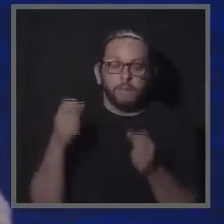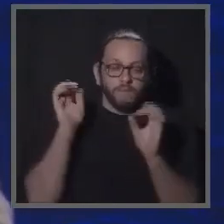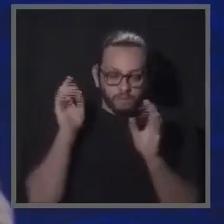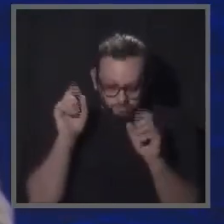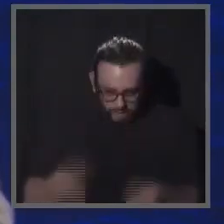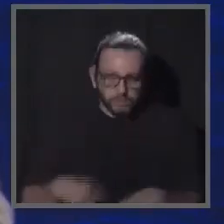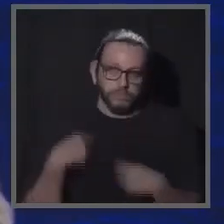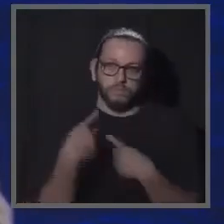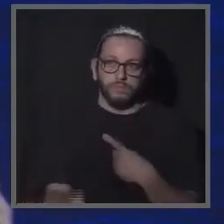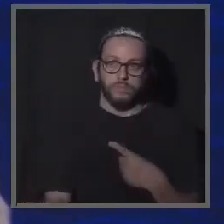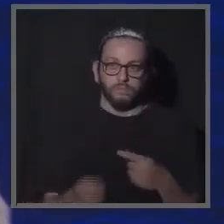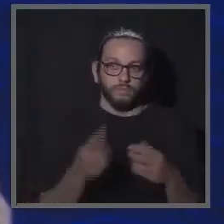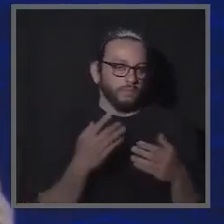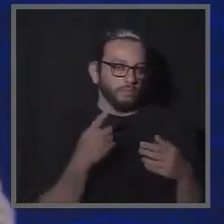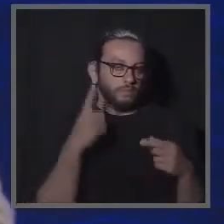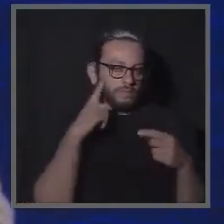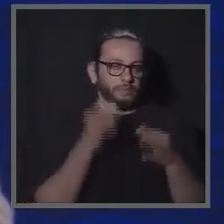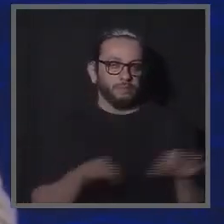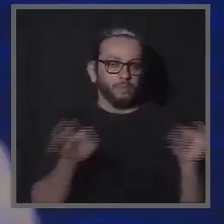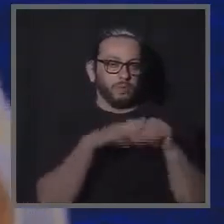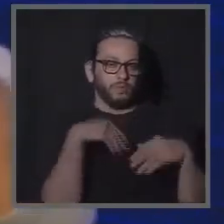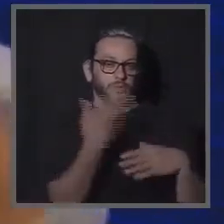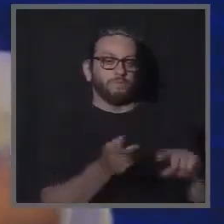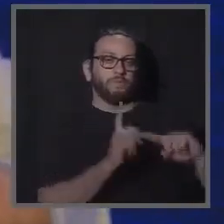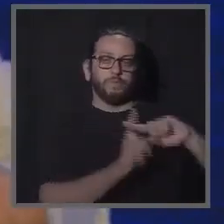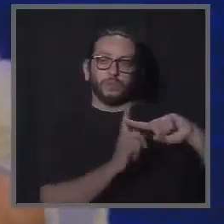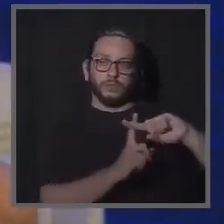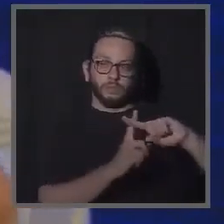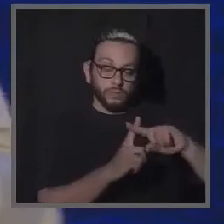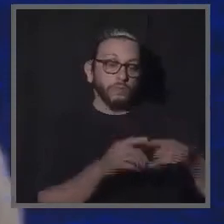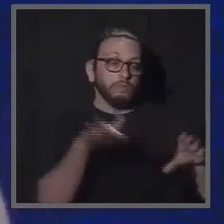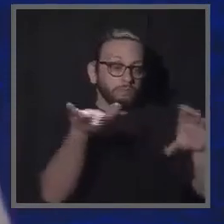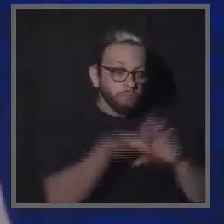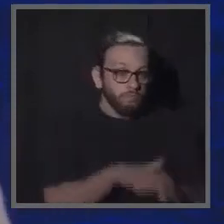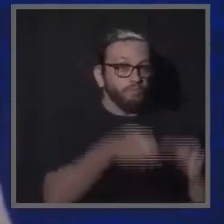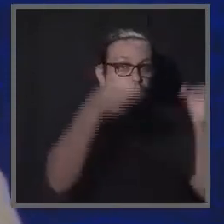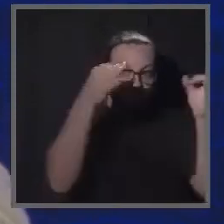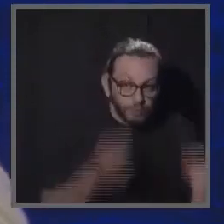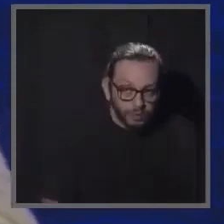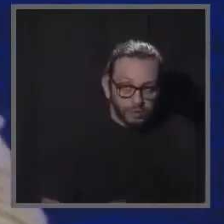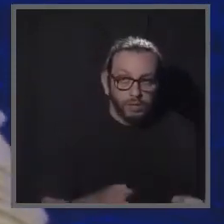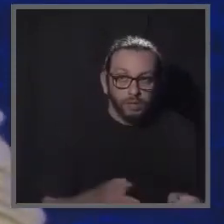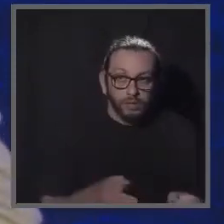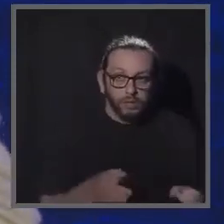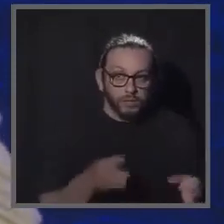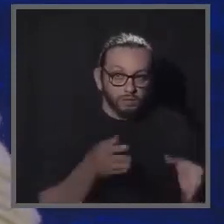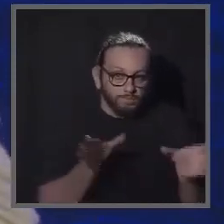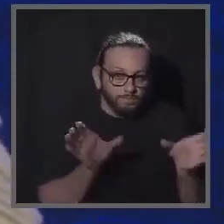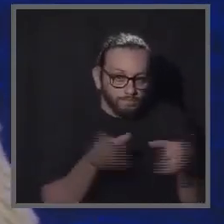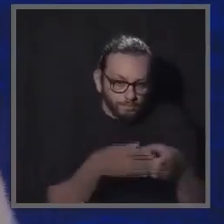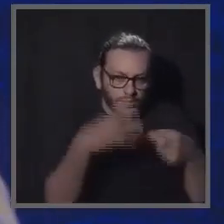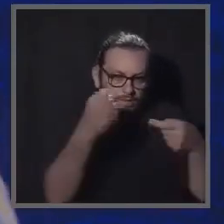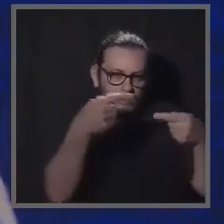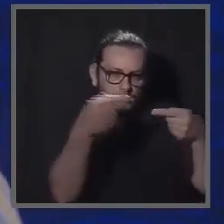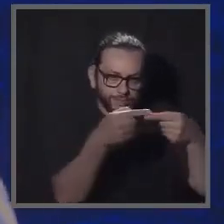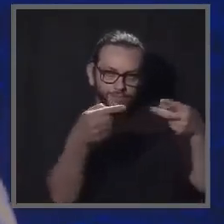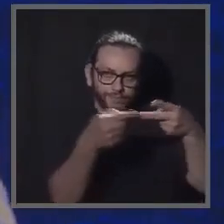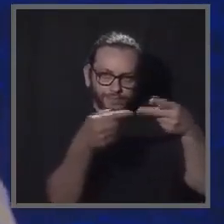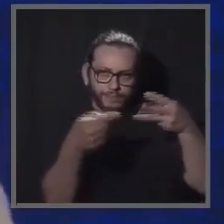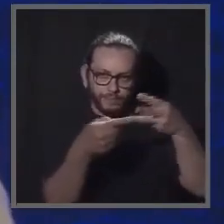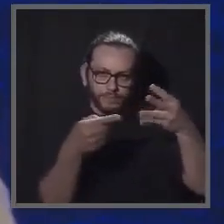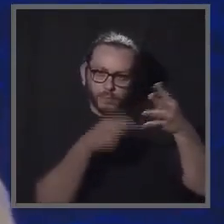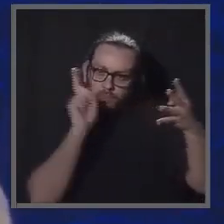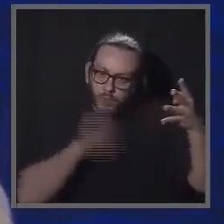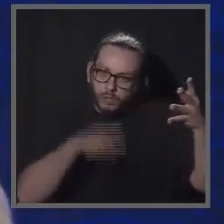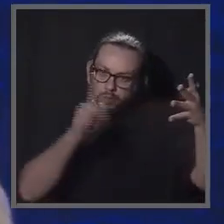artistic processes. This does not by itself bring positive effects. There is a whole set of elements that must